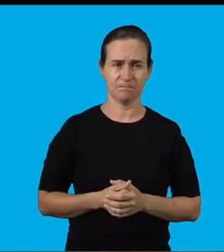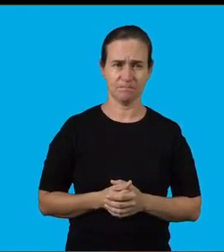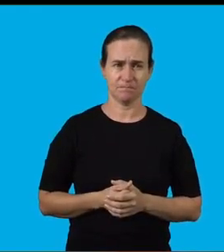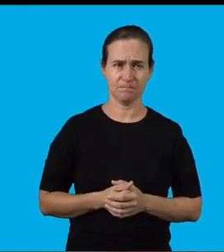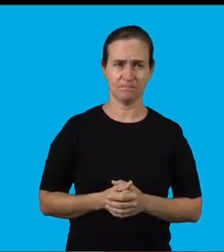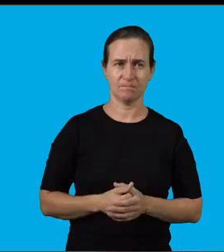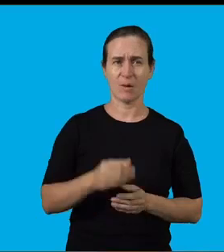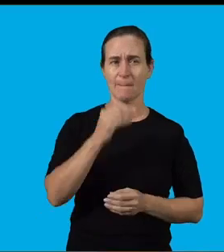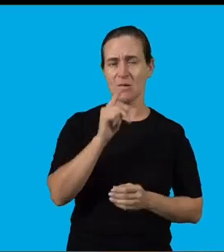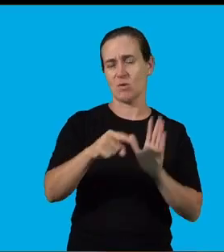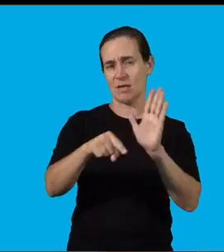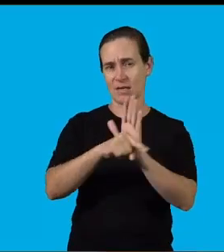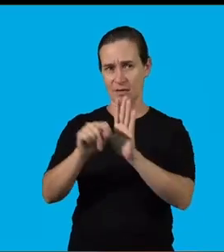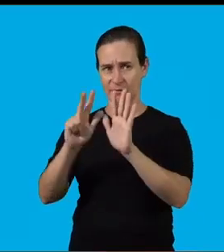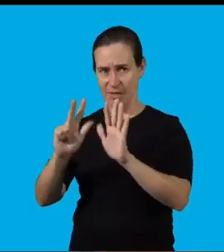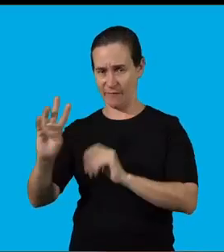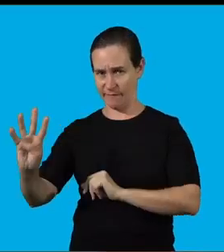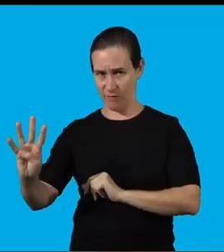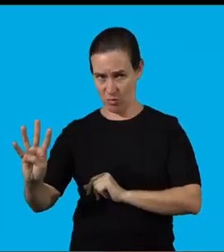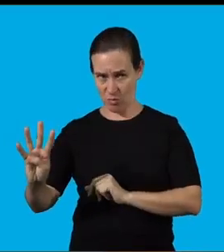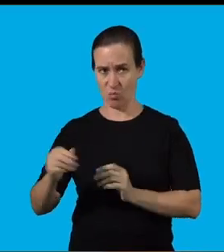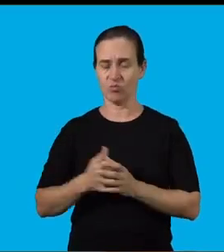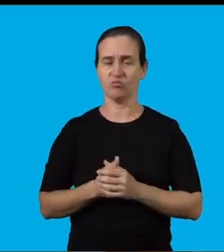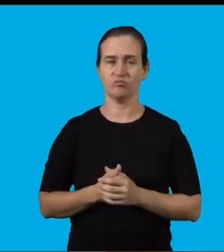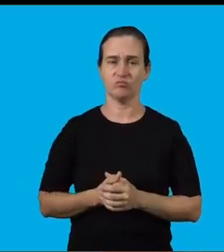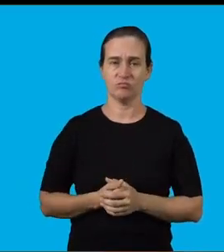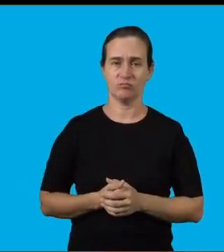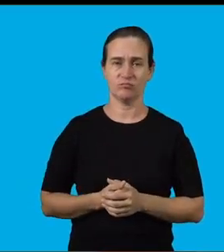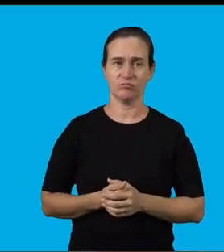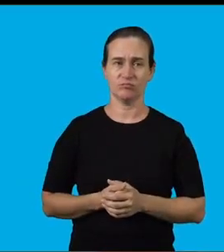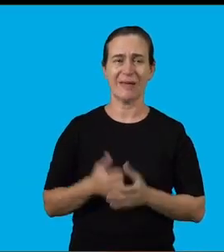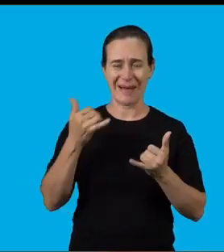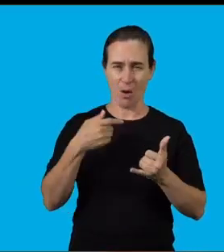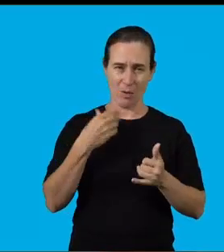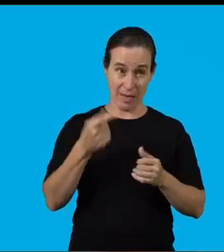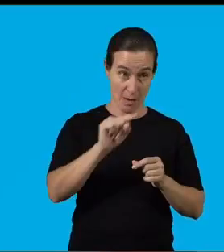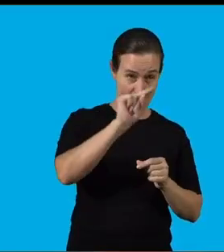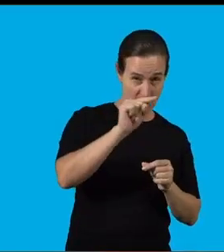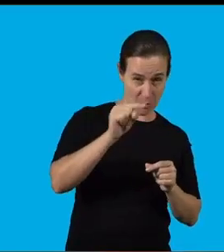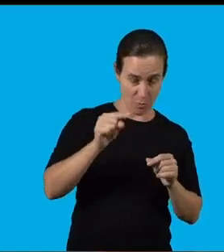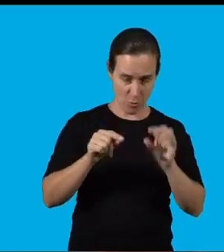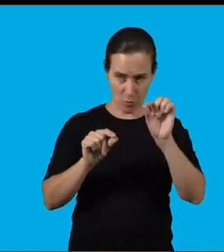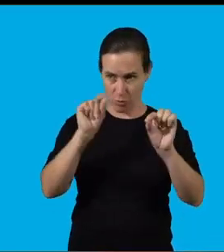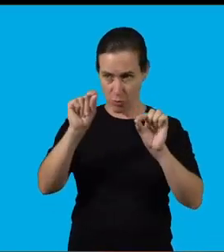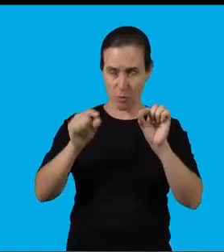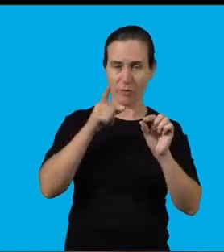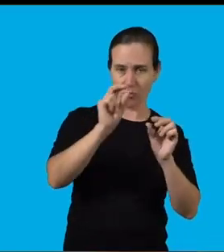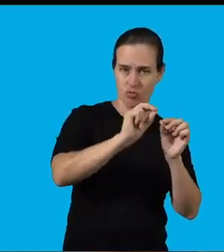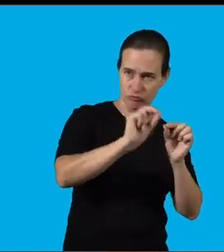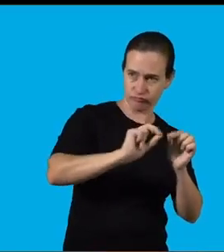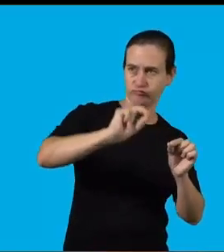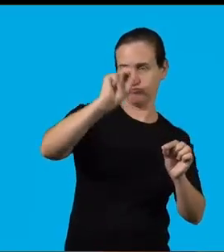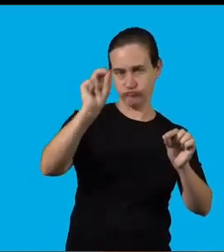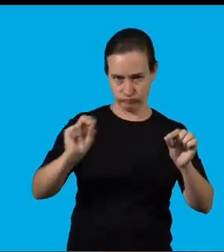So when x is 0, we get negative 84. So that's our y-intercept for this graph. Let's plot these points and then join